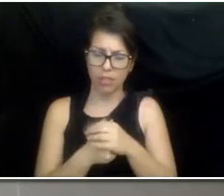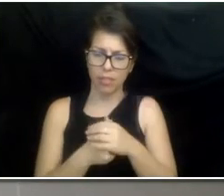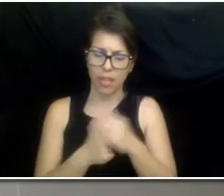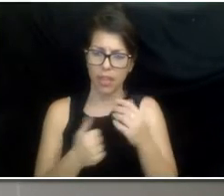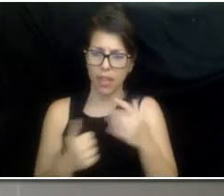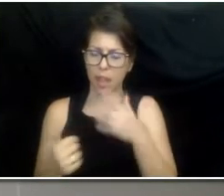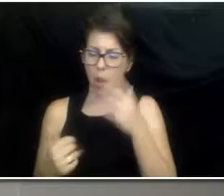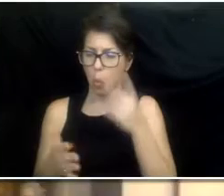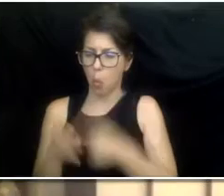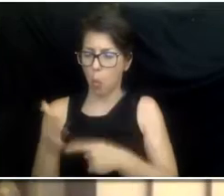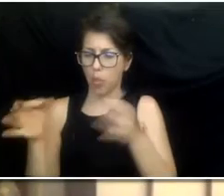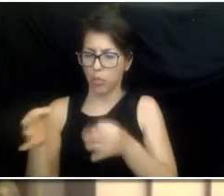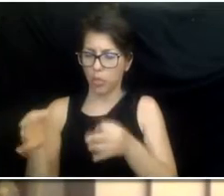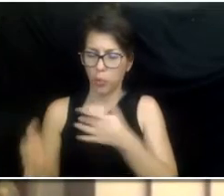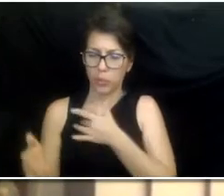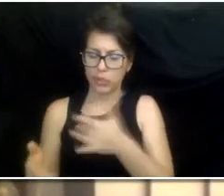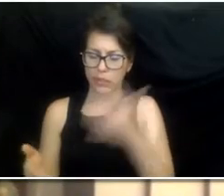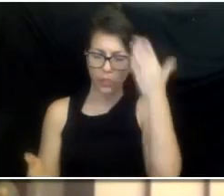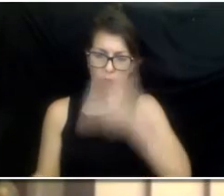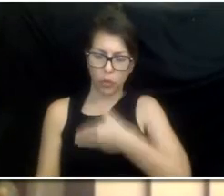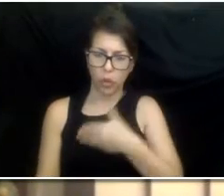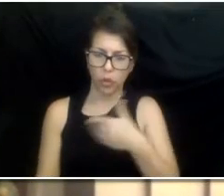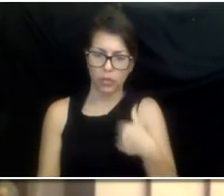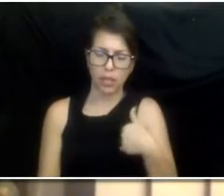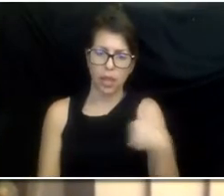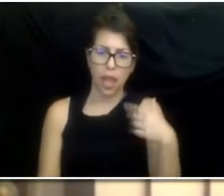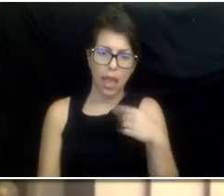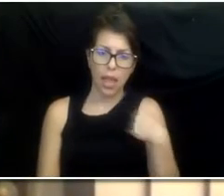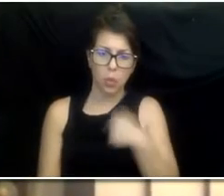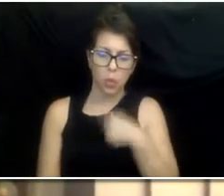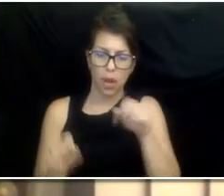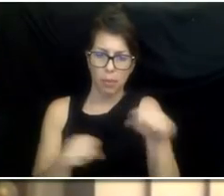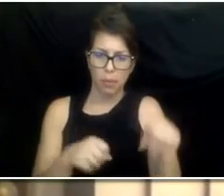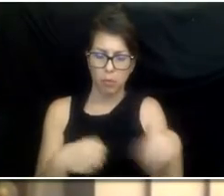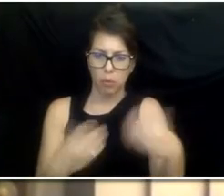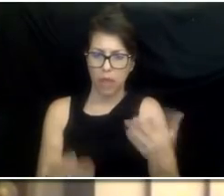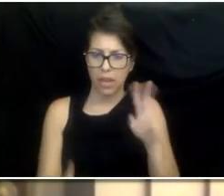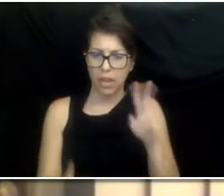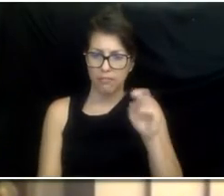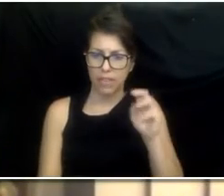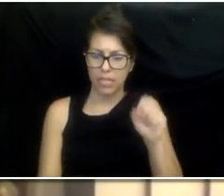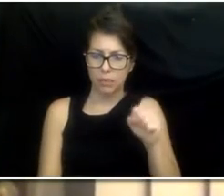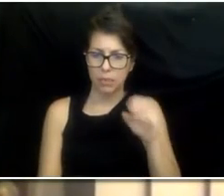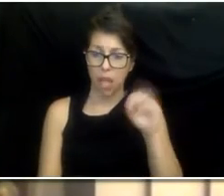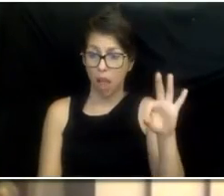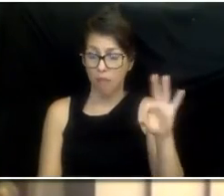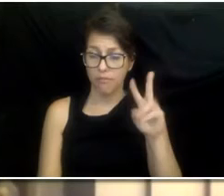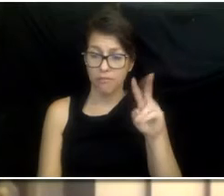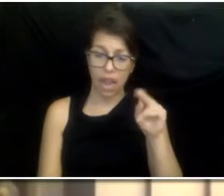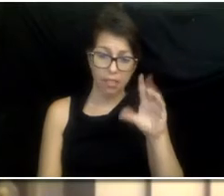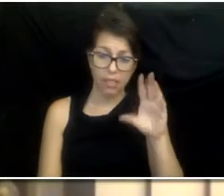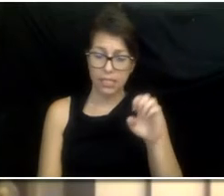time we have one question from council member lansman council